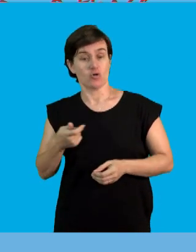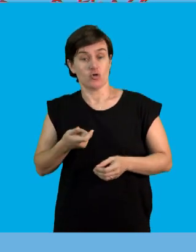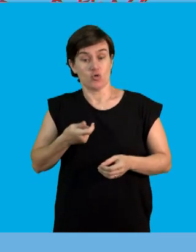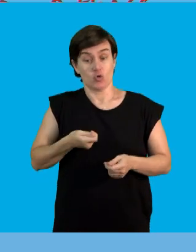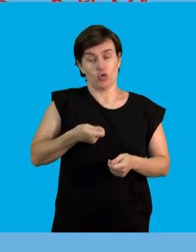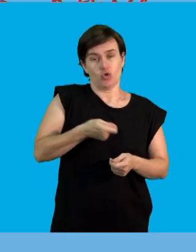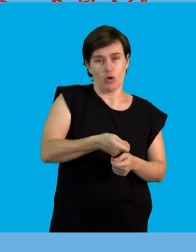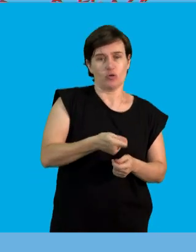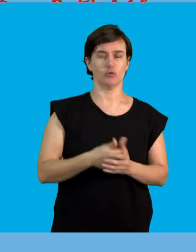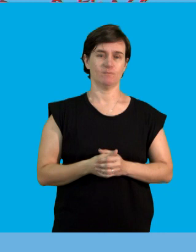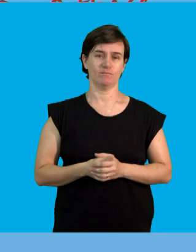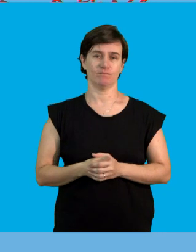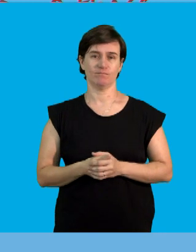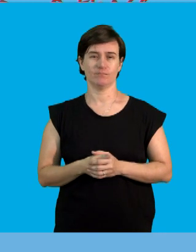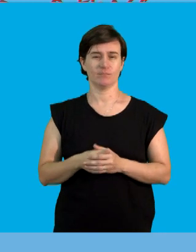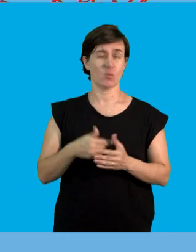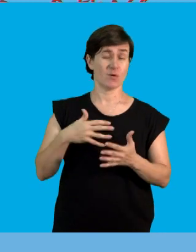So they take longer to charge.